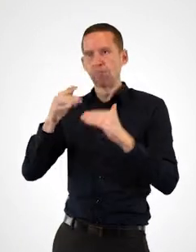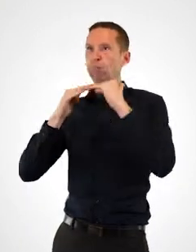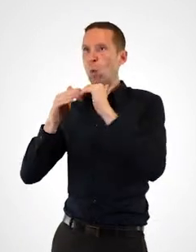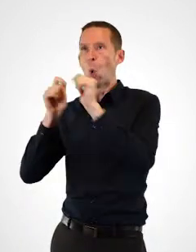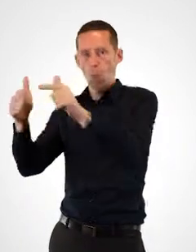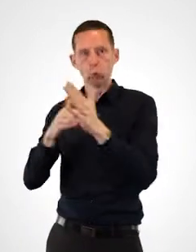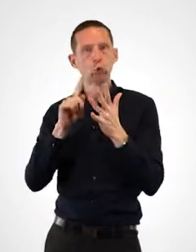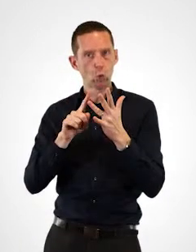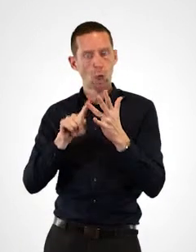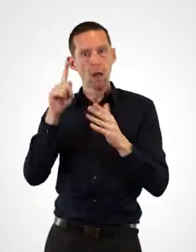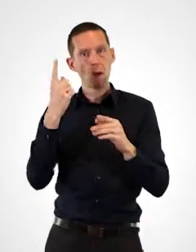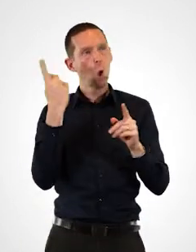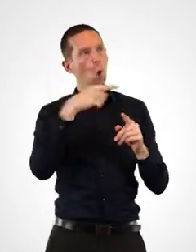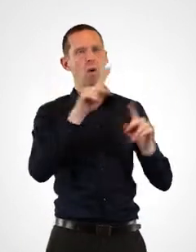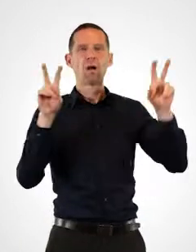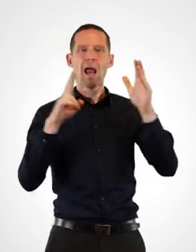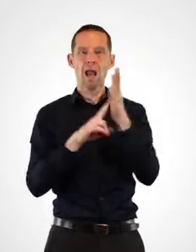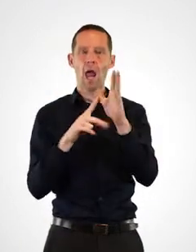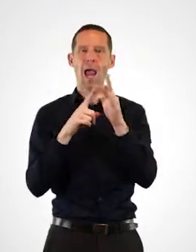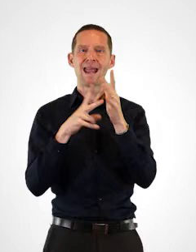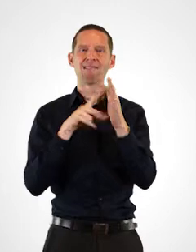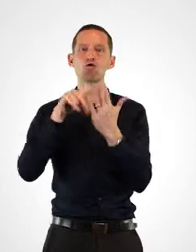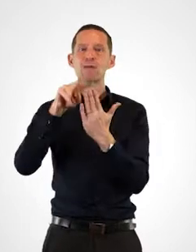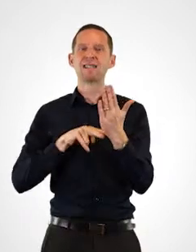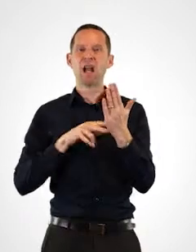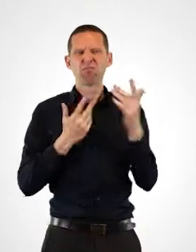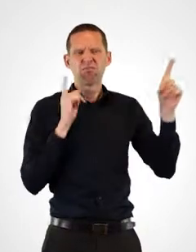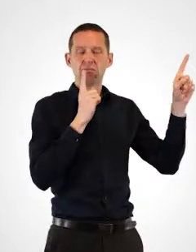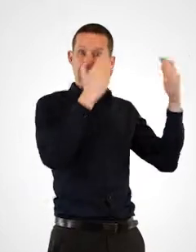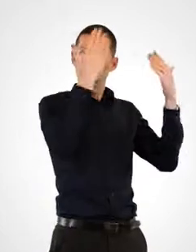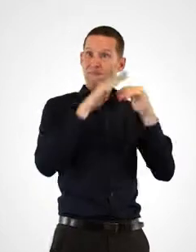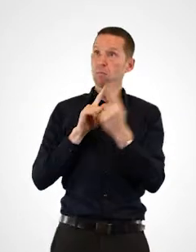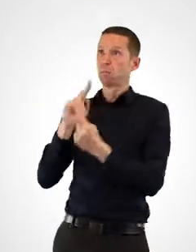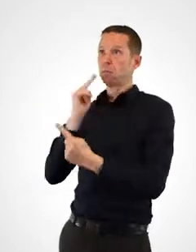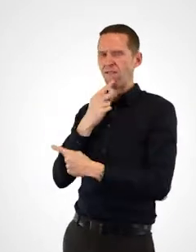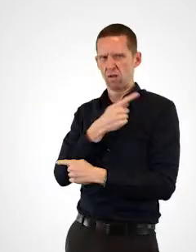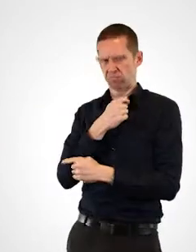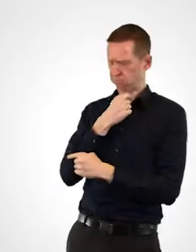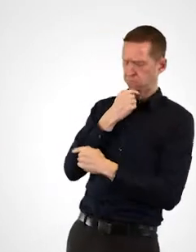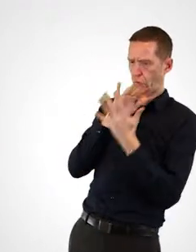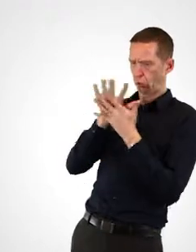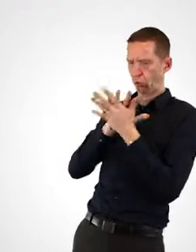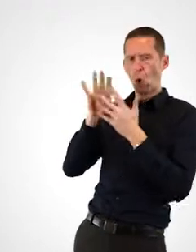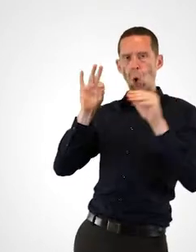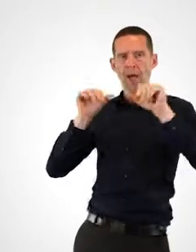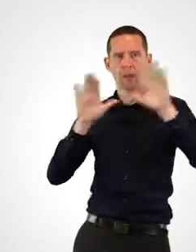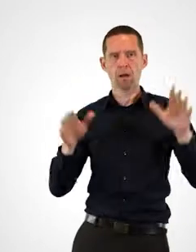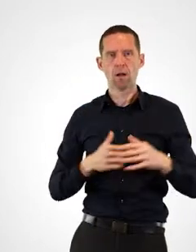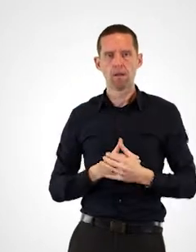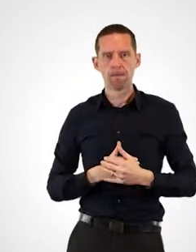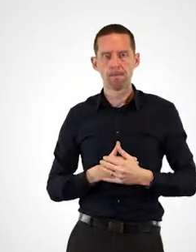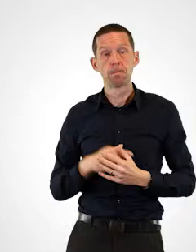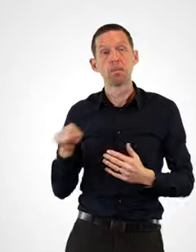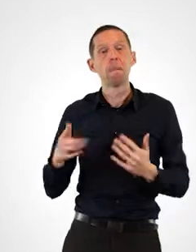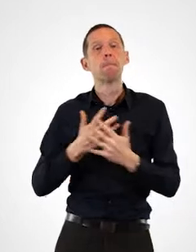But to a naive reader, the message is not clear. And I think the biggest challenge, or we think the biggest challenge, is if